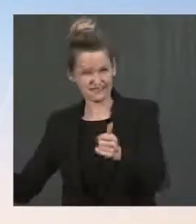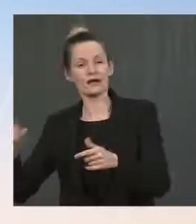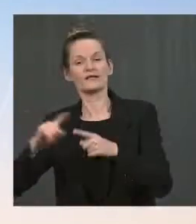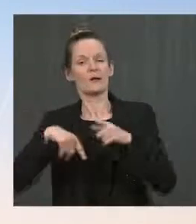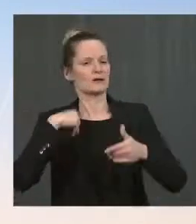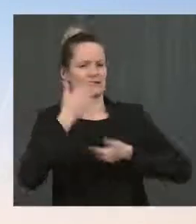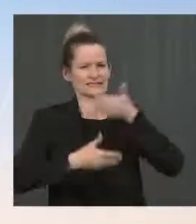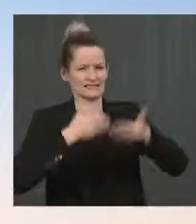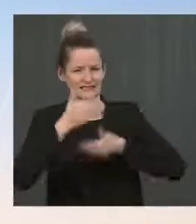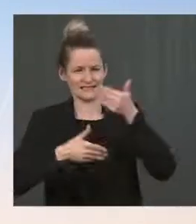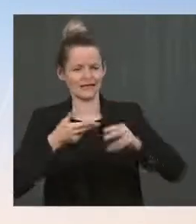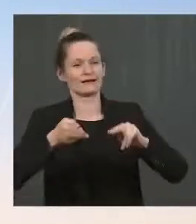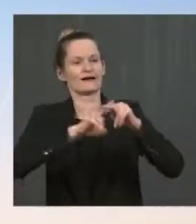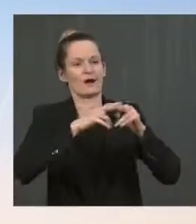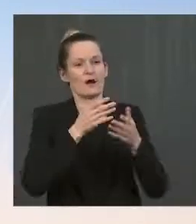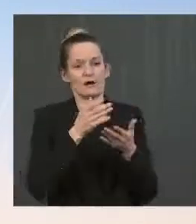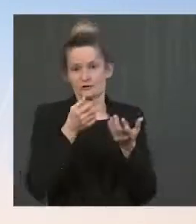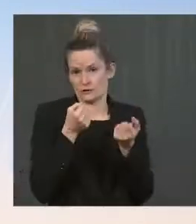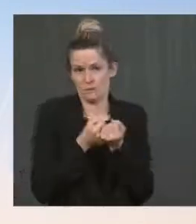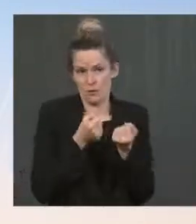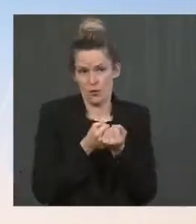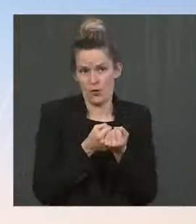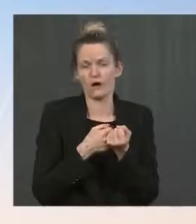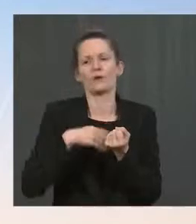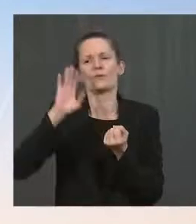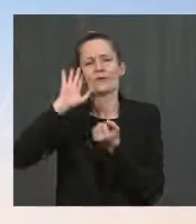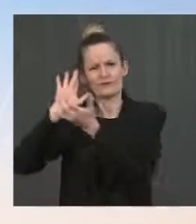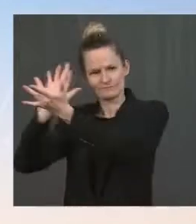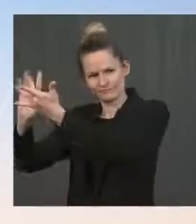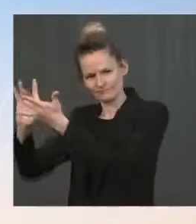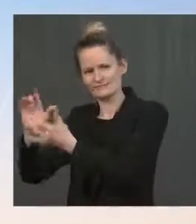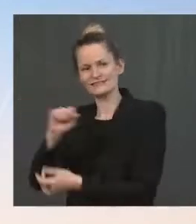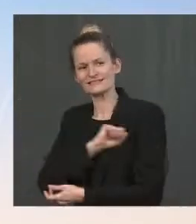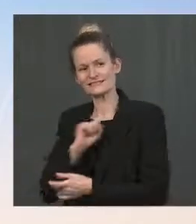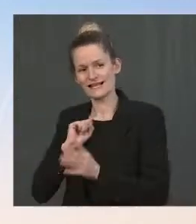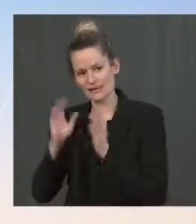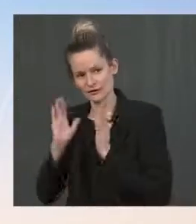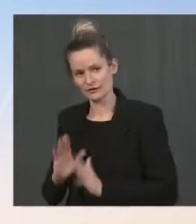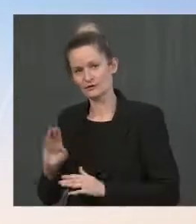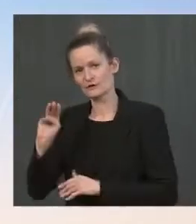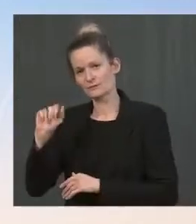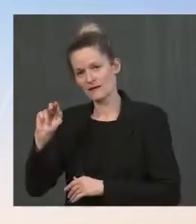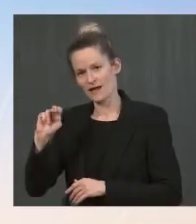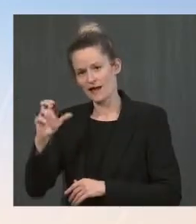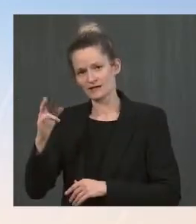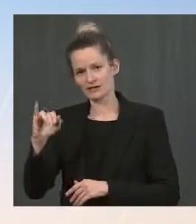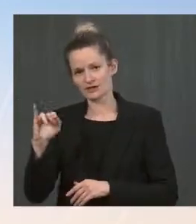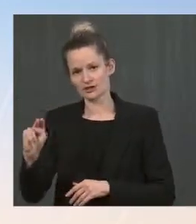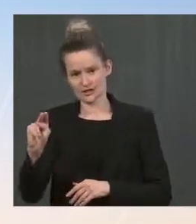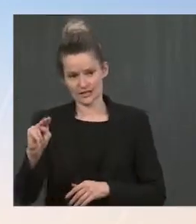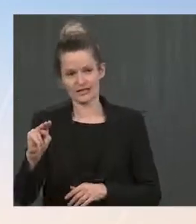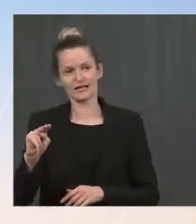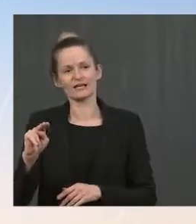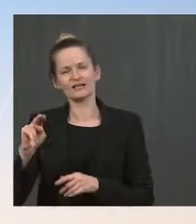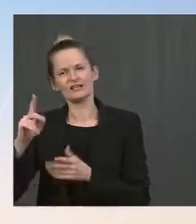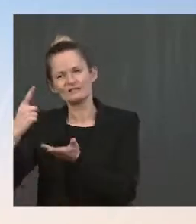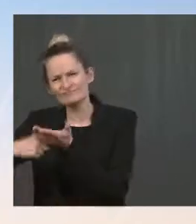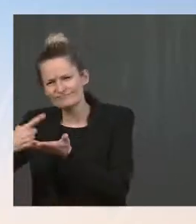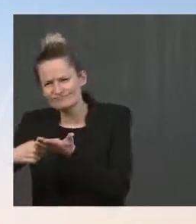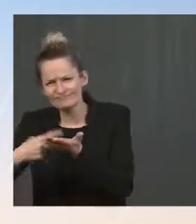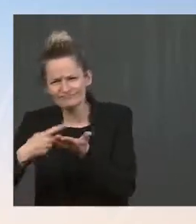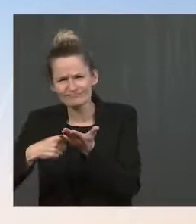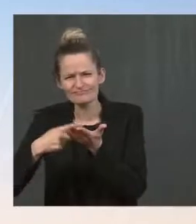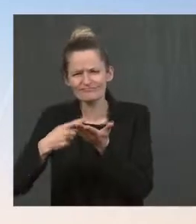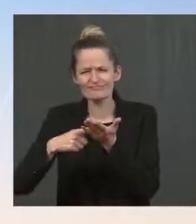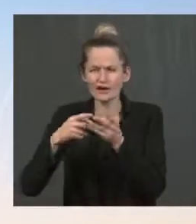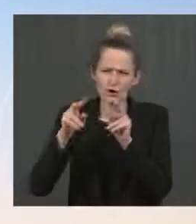We engage with him on a regular basis from a senior level, including with the president, and we are looking ahead to getting this bill passed and